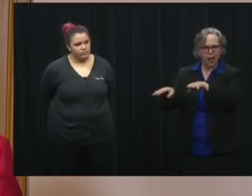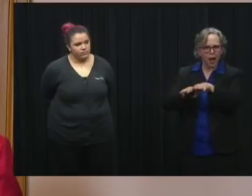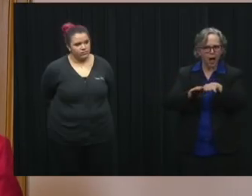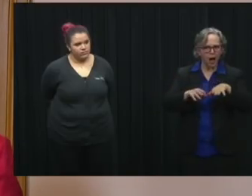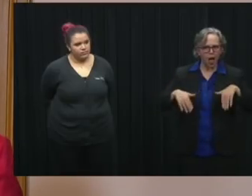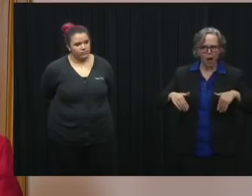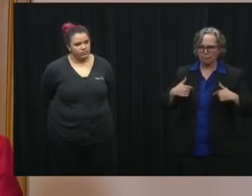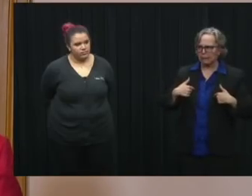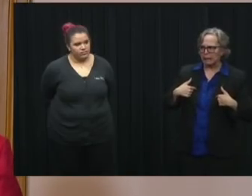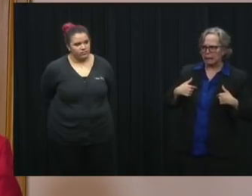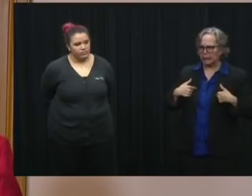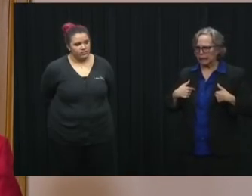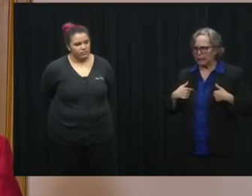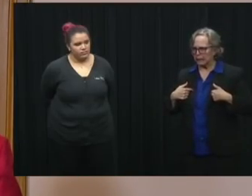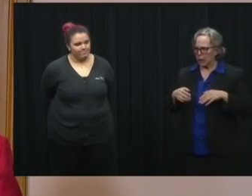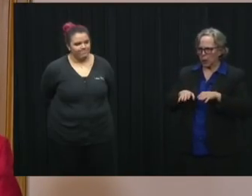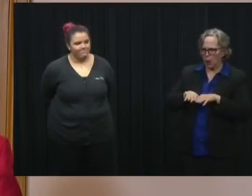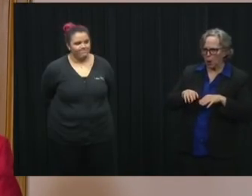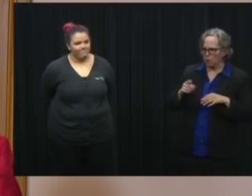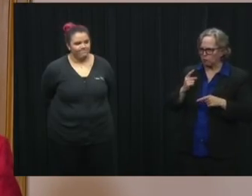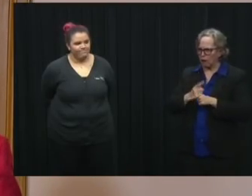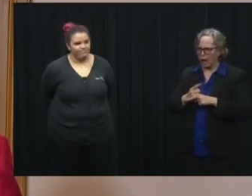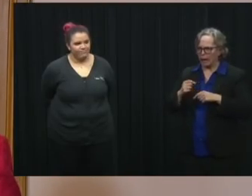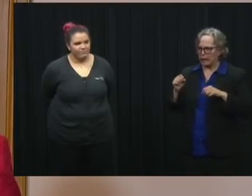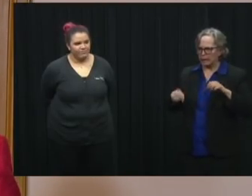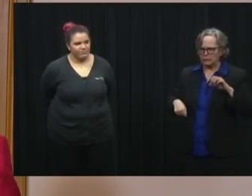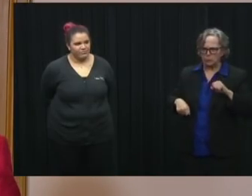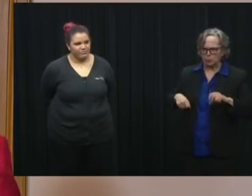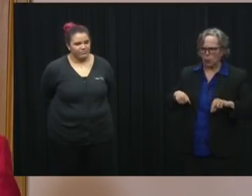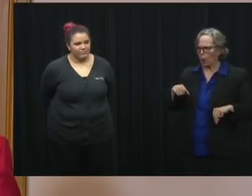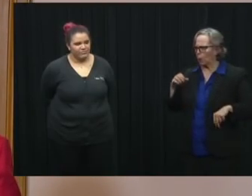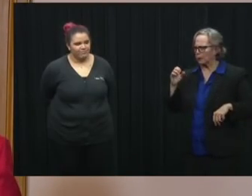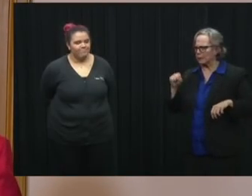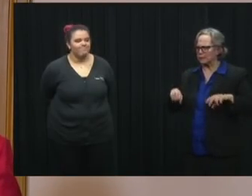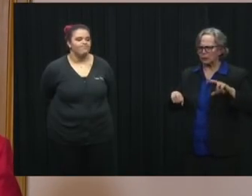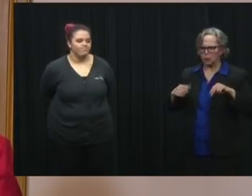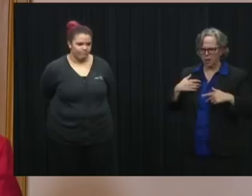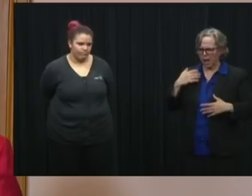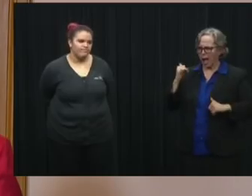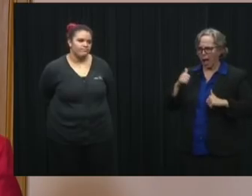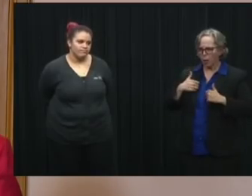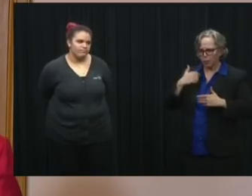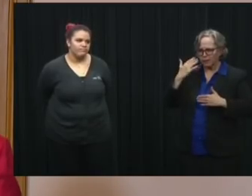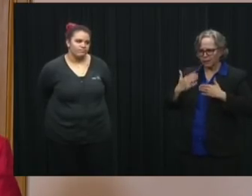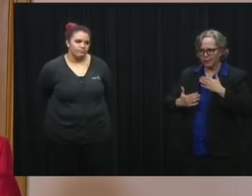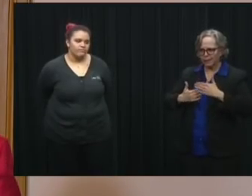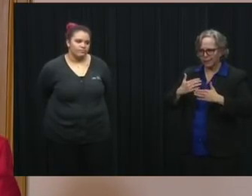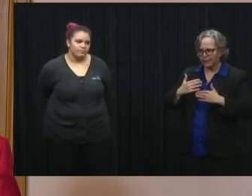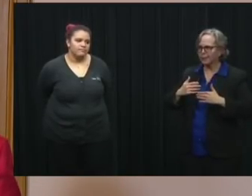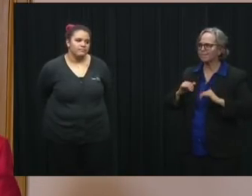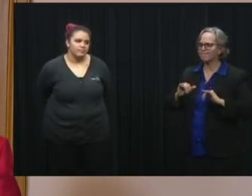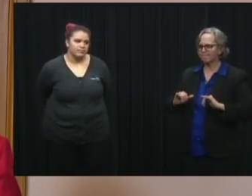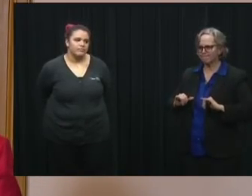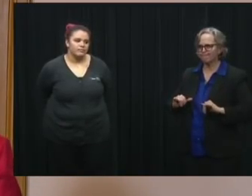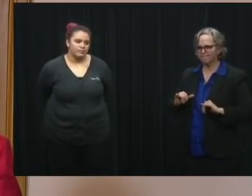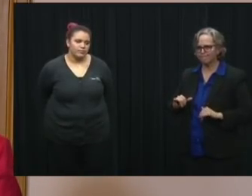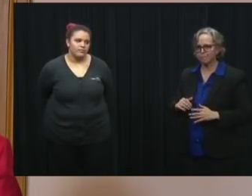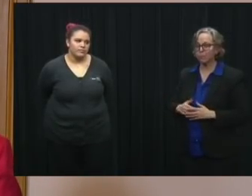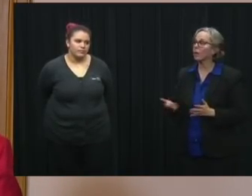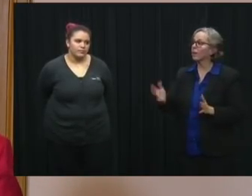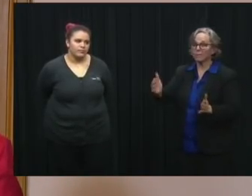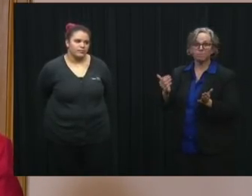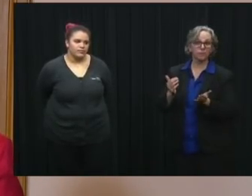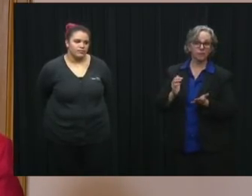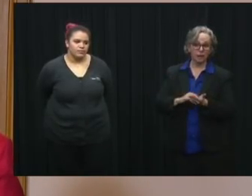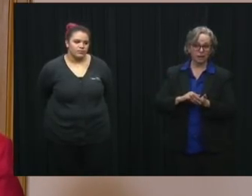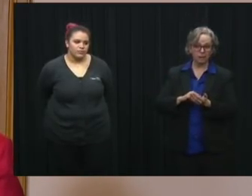kind of what goes into our process. And, again, what we try to do is reach out and talk to